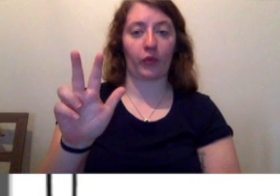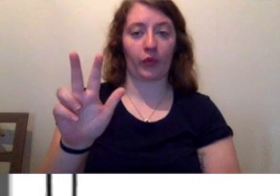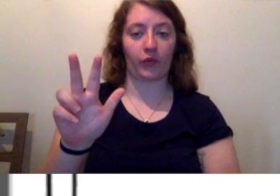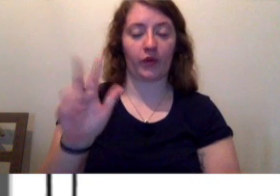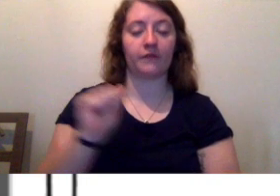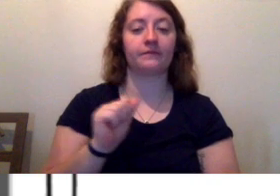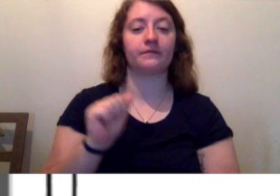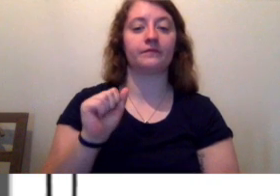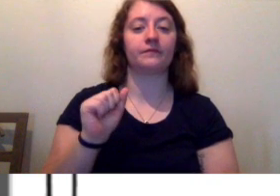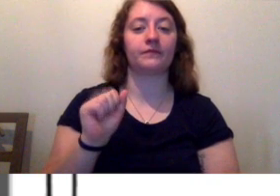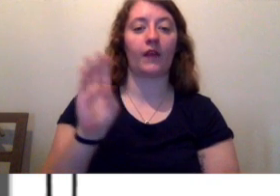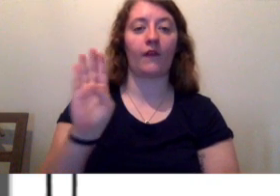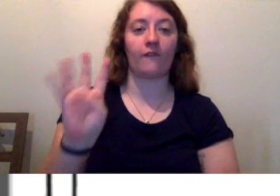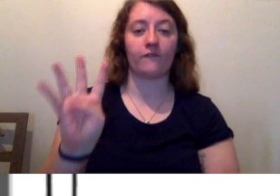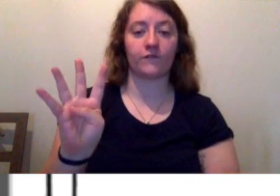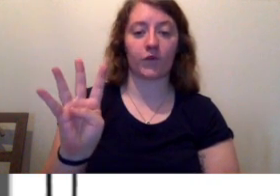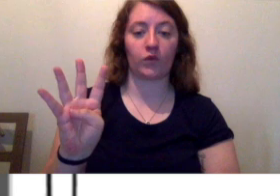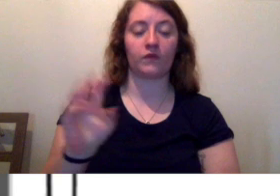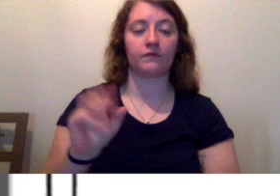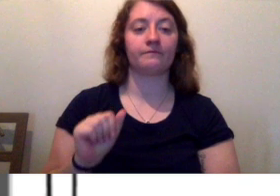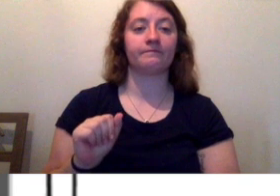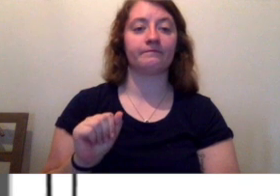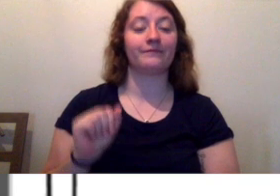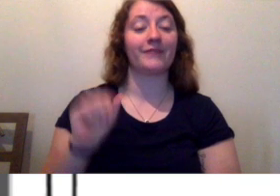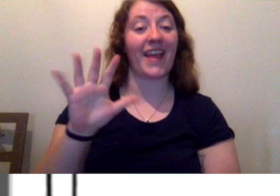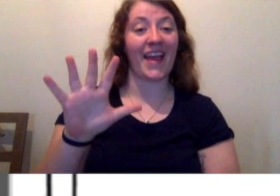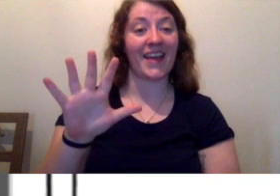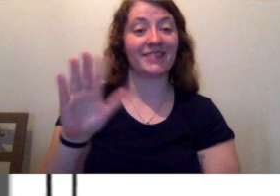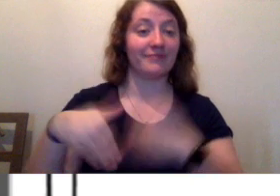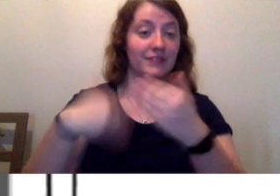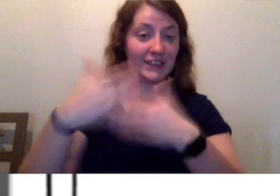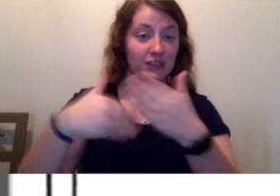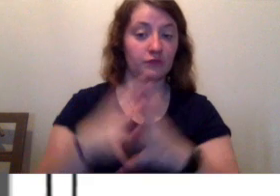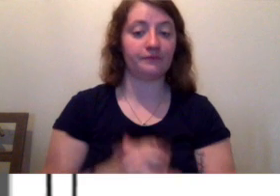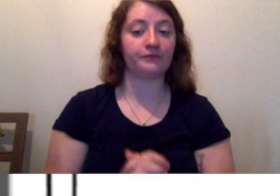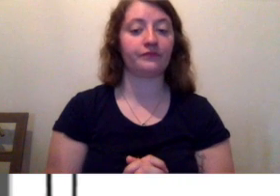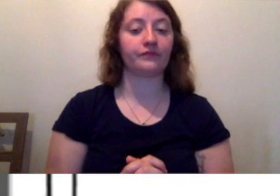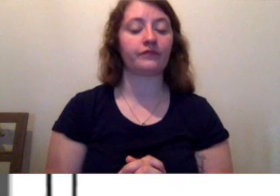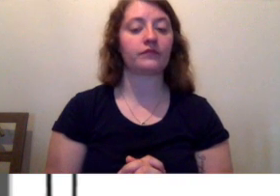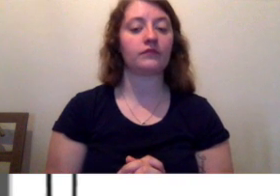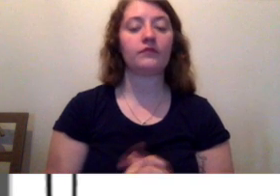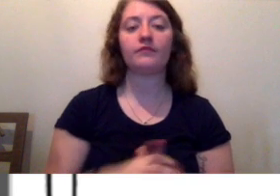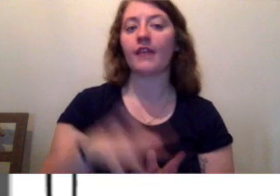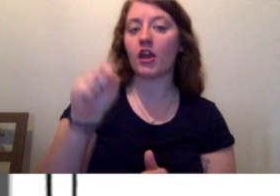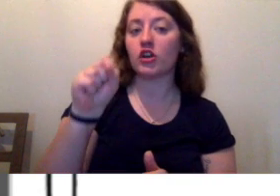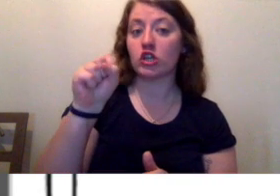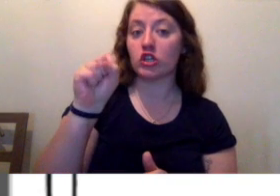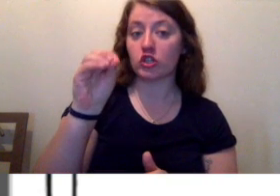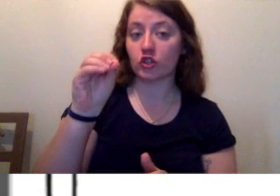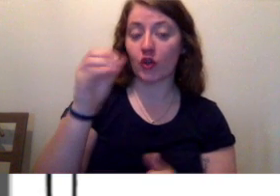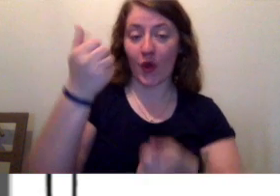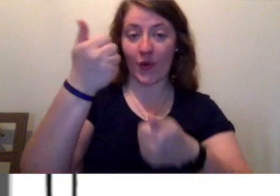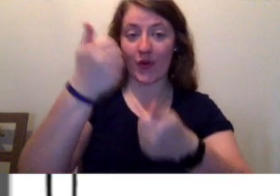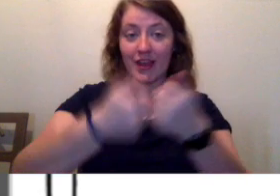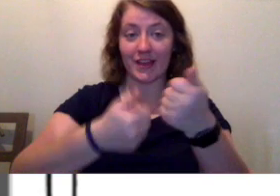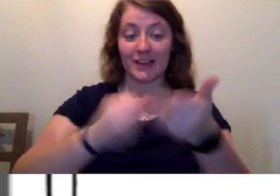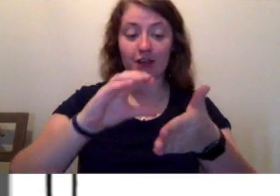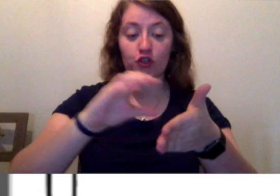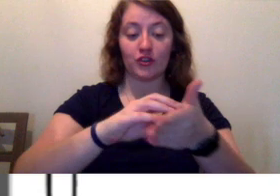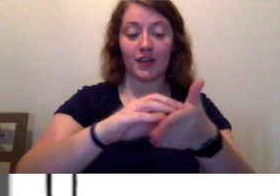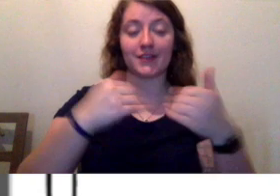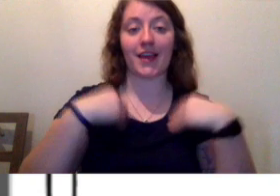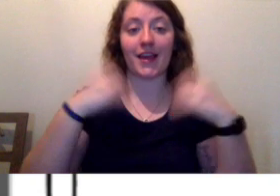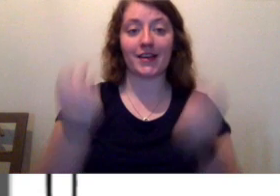three stanzas, four stanzas, and so on. So, each of these stanzas has